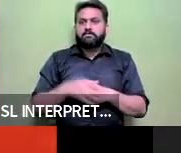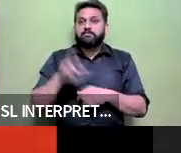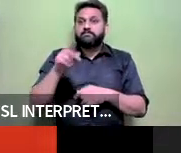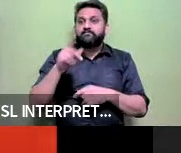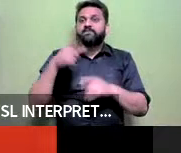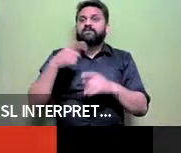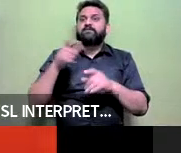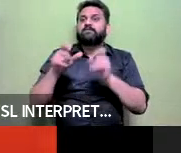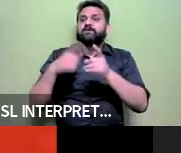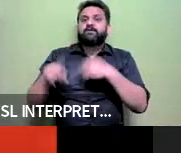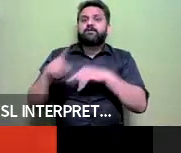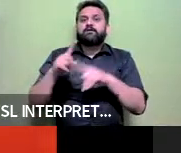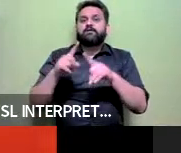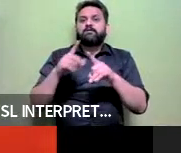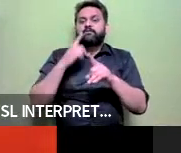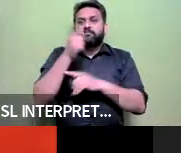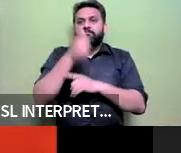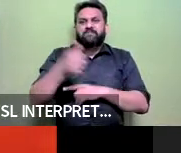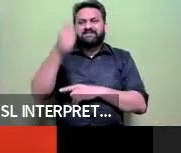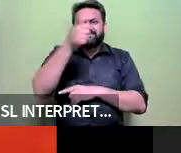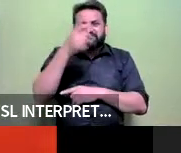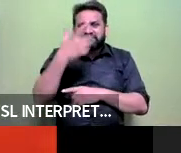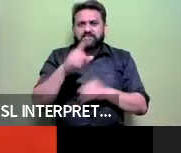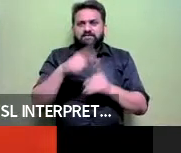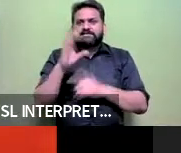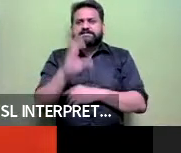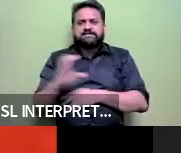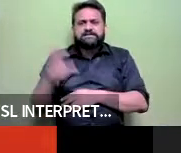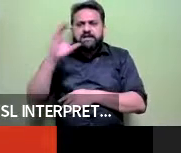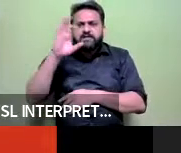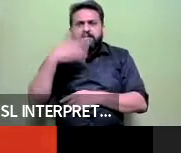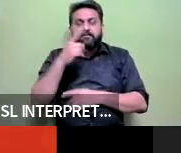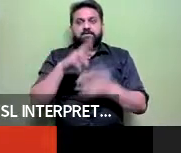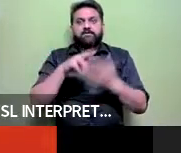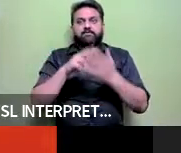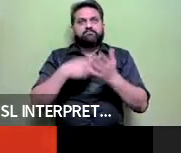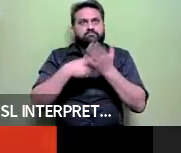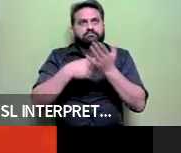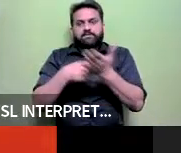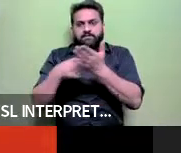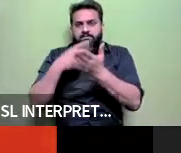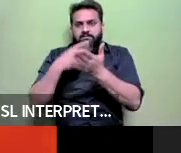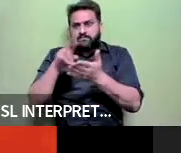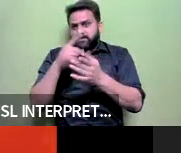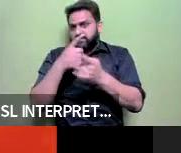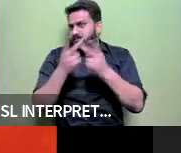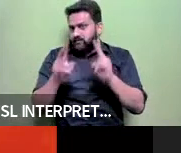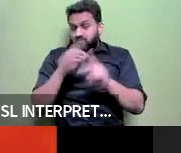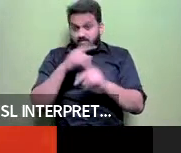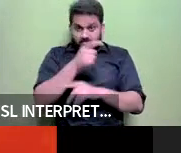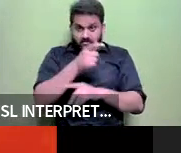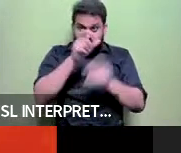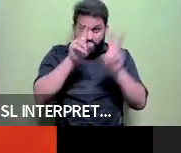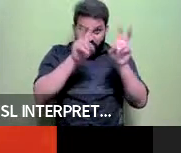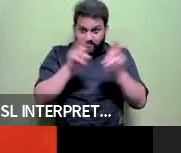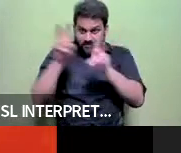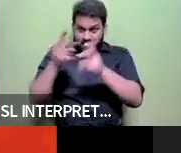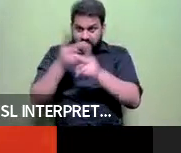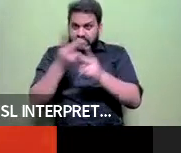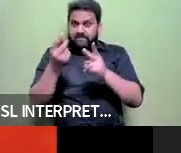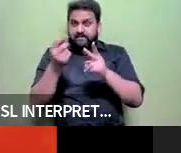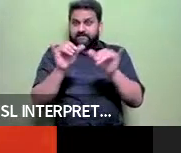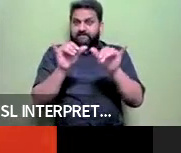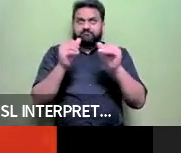calling tribunal as Mr. President or Mr. Chairman makes a difference because both terms are of the same